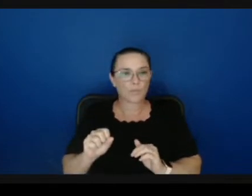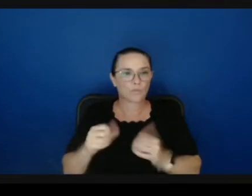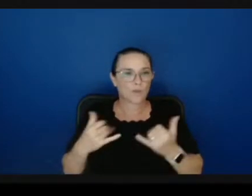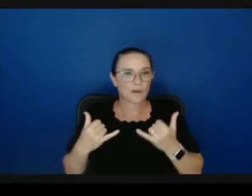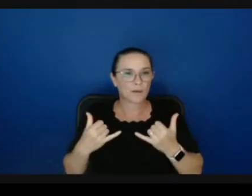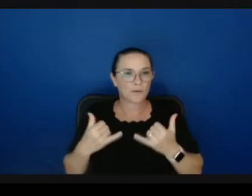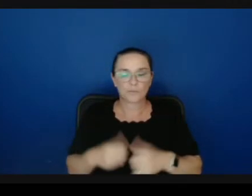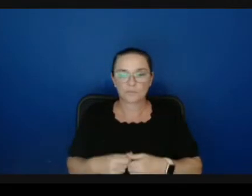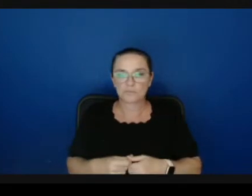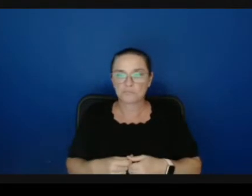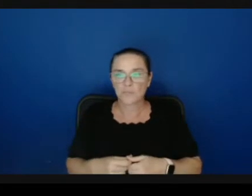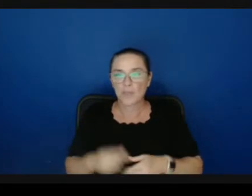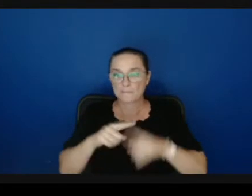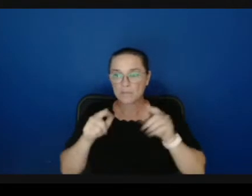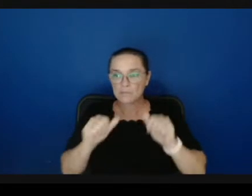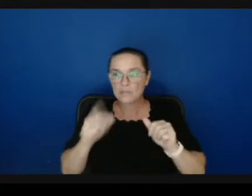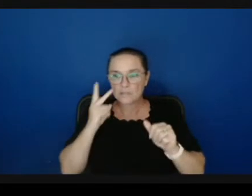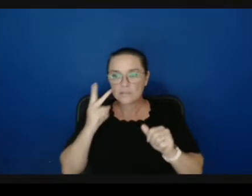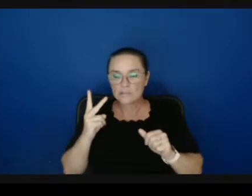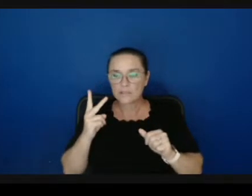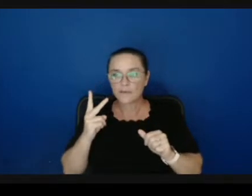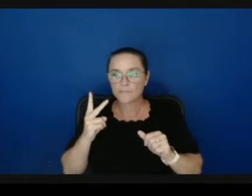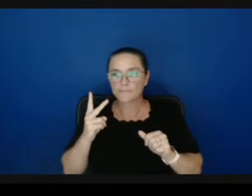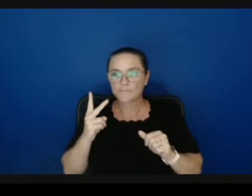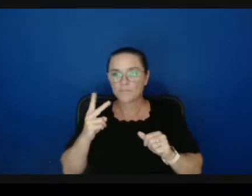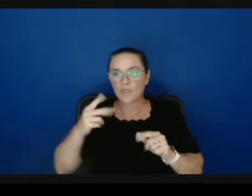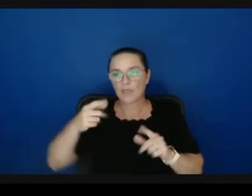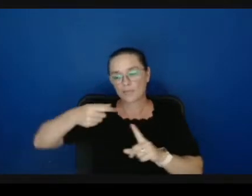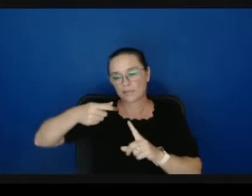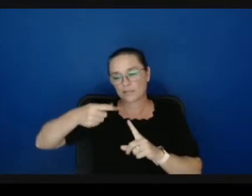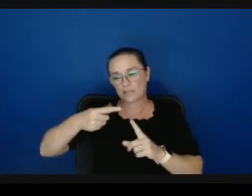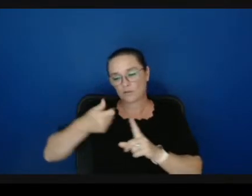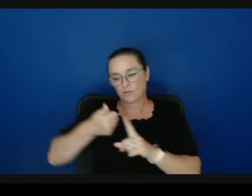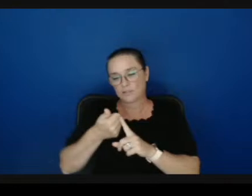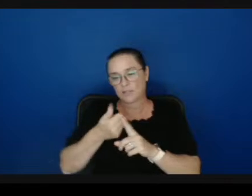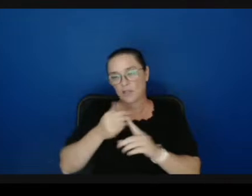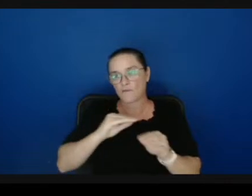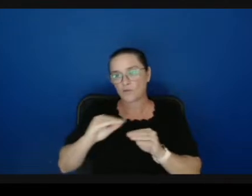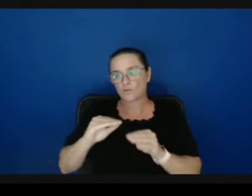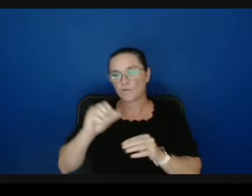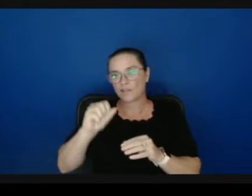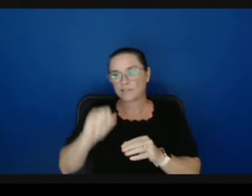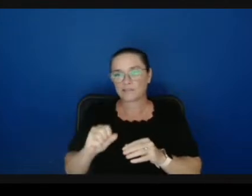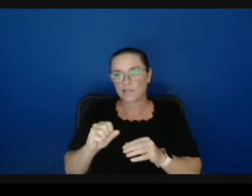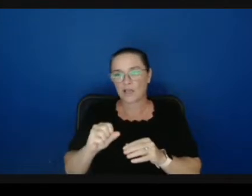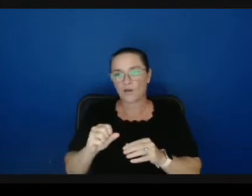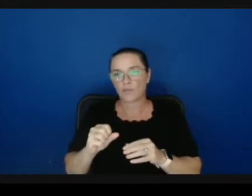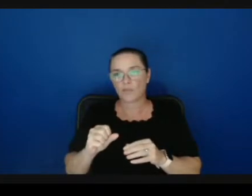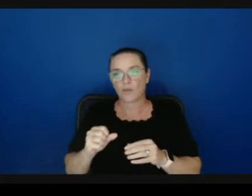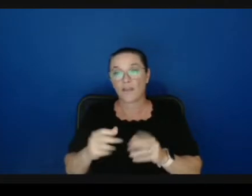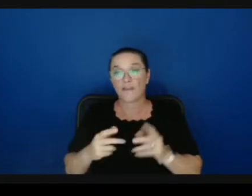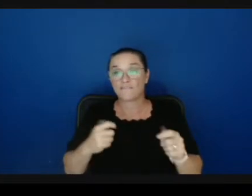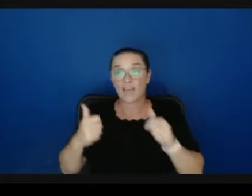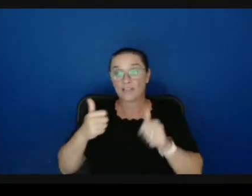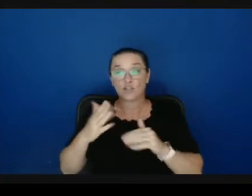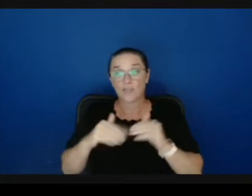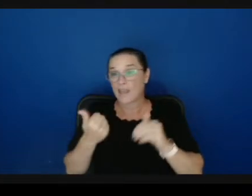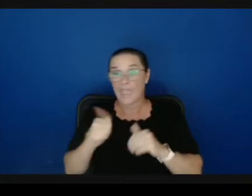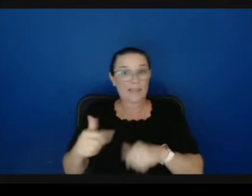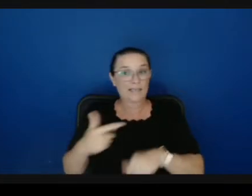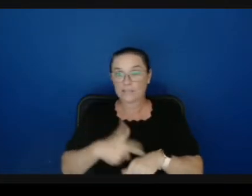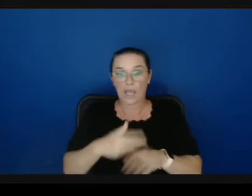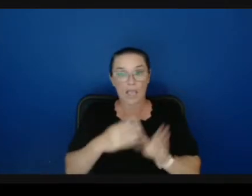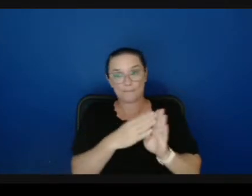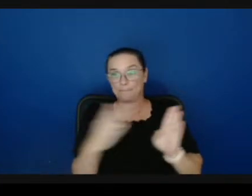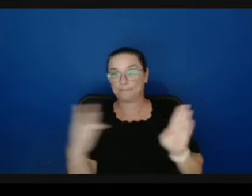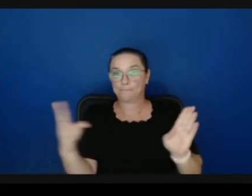But you can see here that the signal is moving south faster than any point within the previous 2 years of this particular plot,